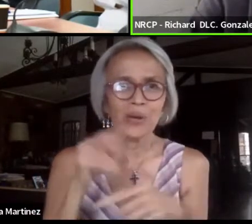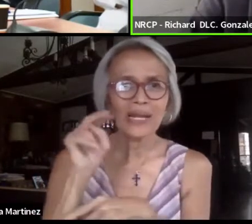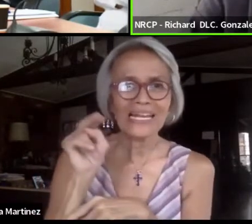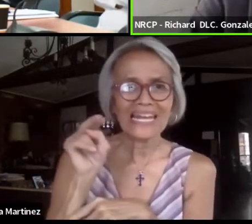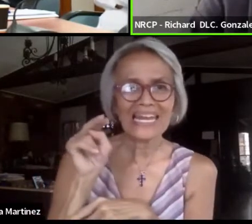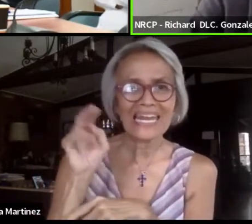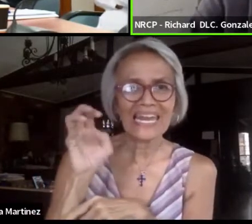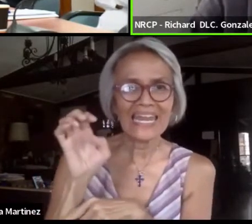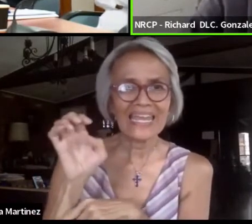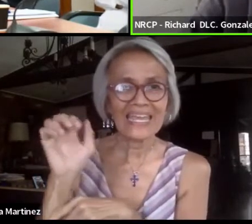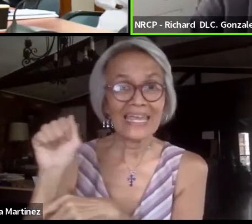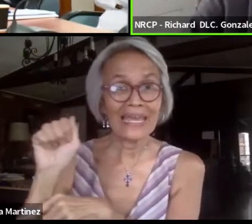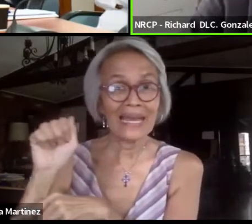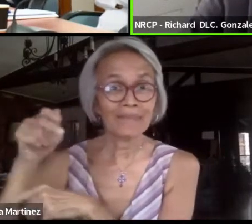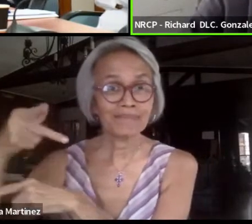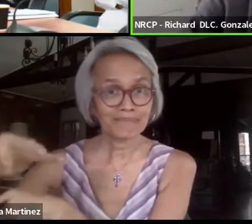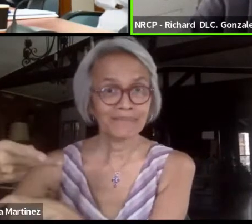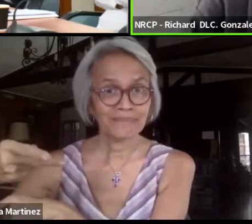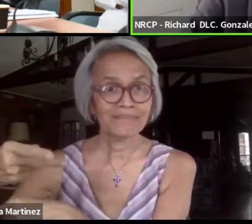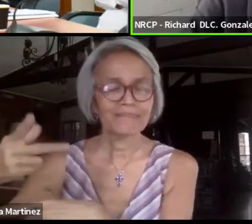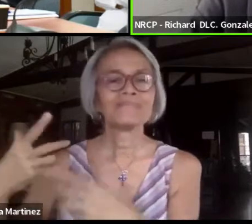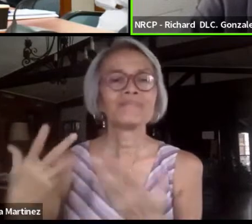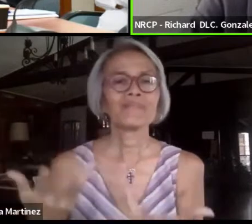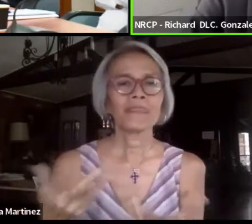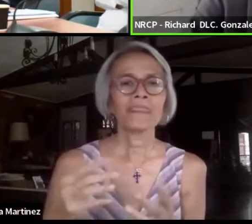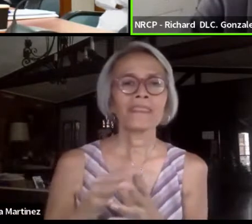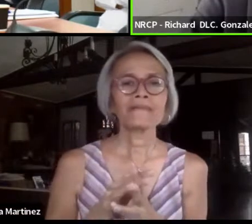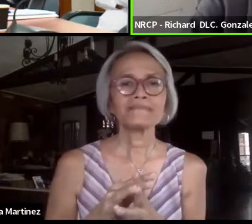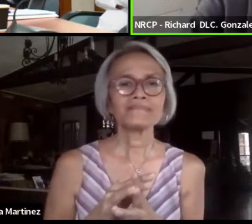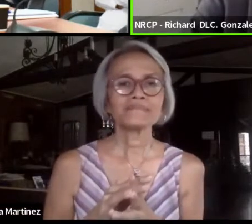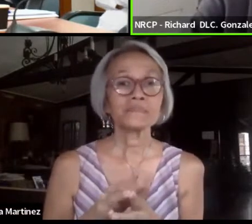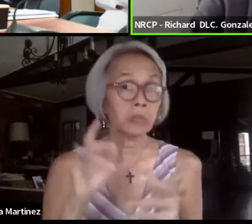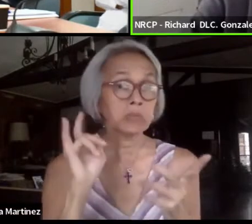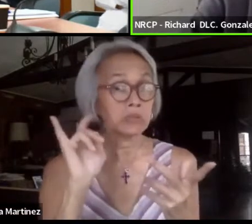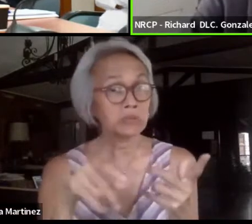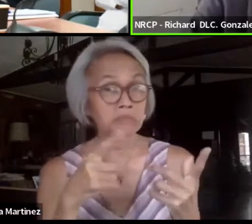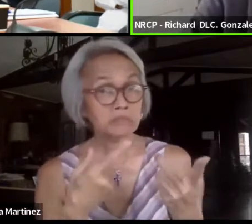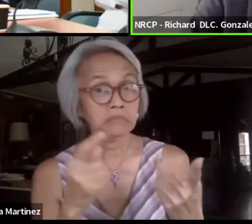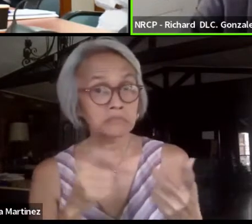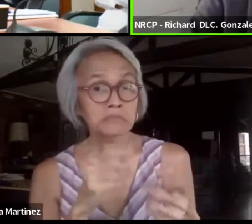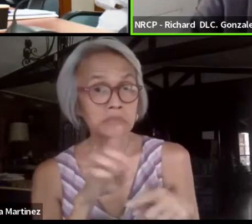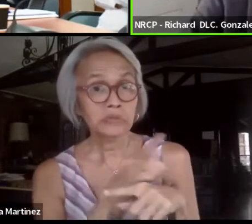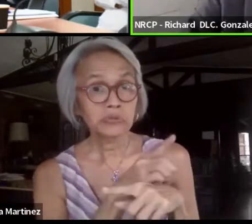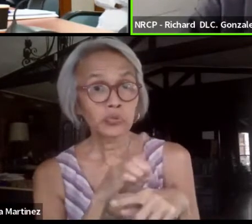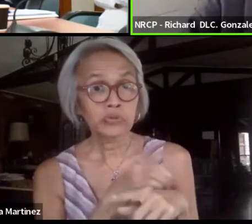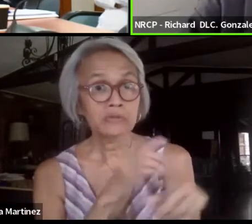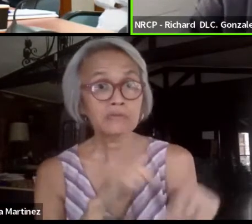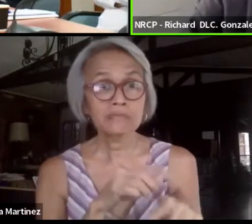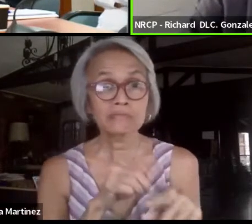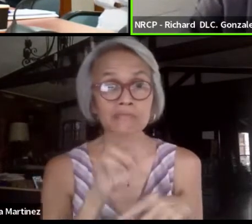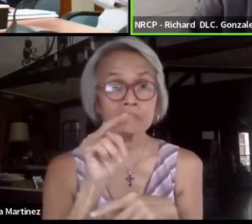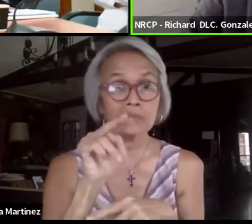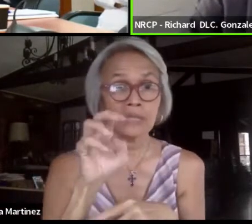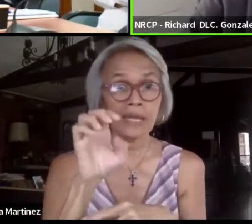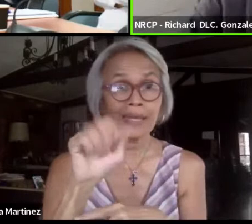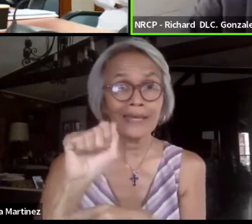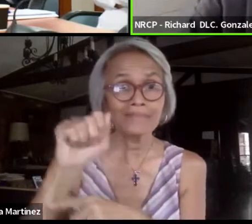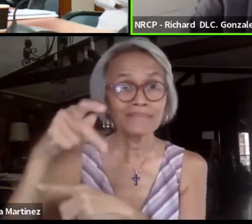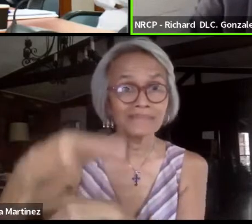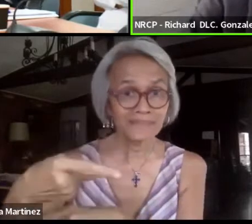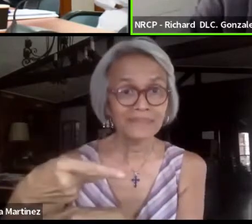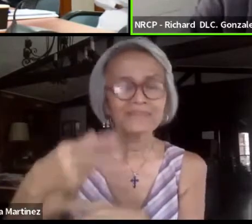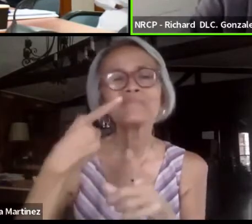NAIAP can do this function, because such training program must include understanding